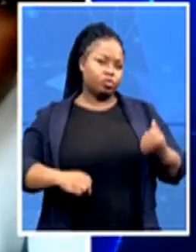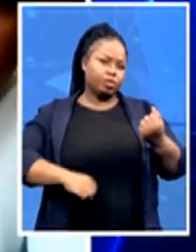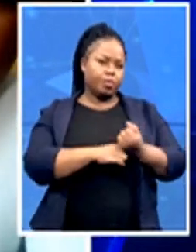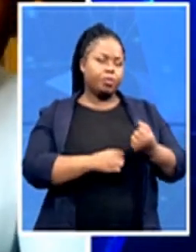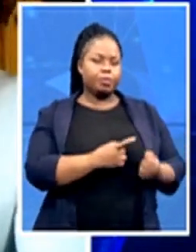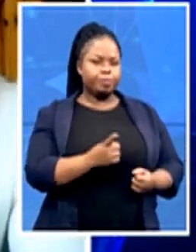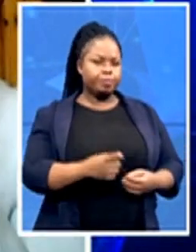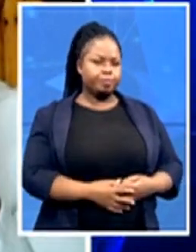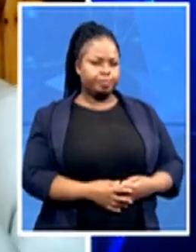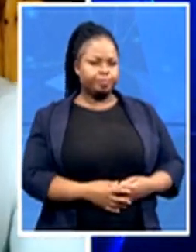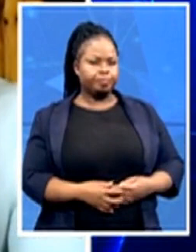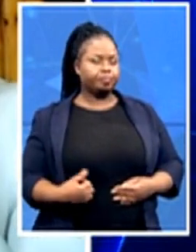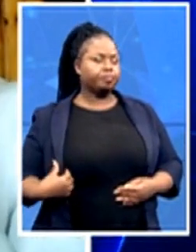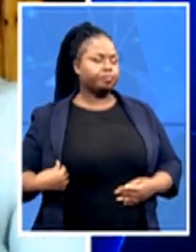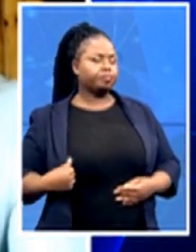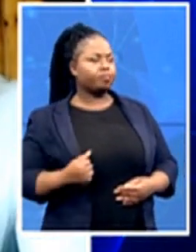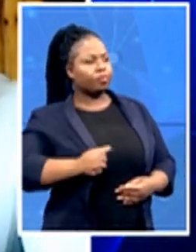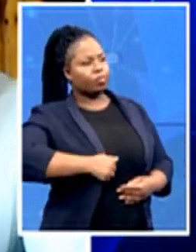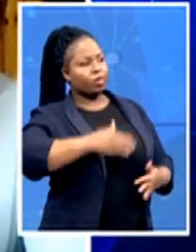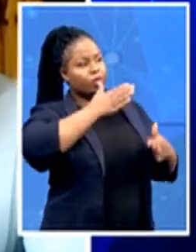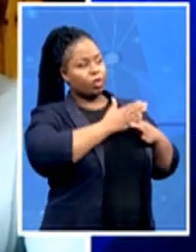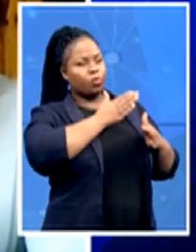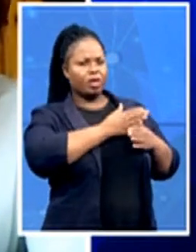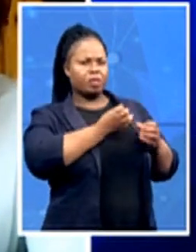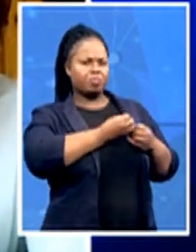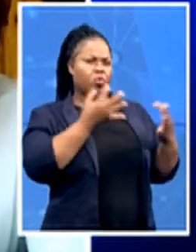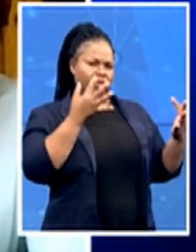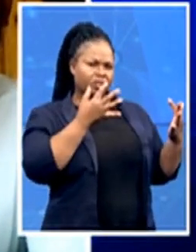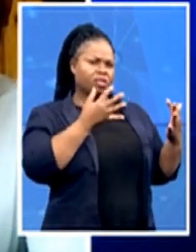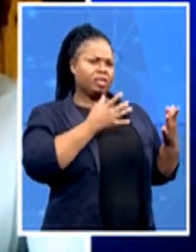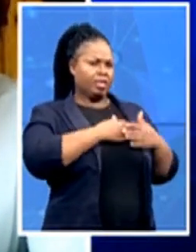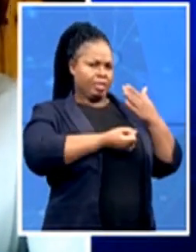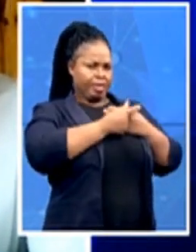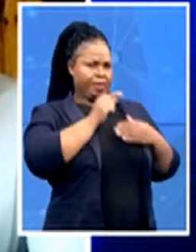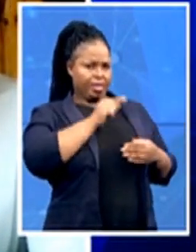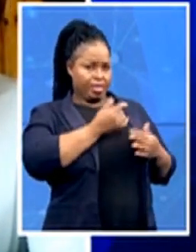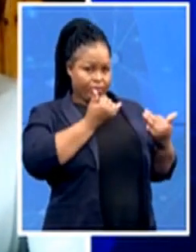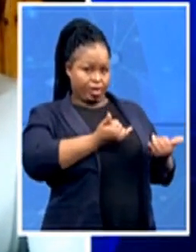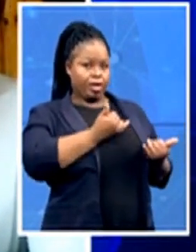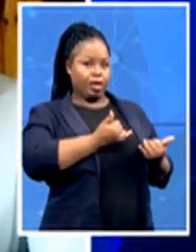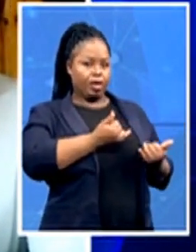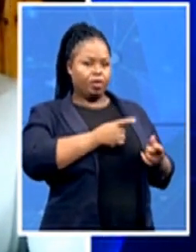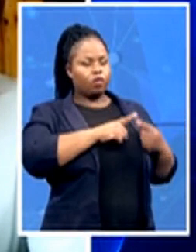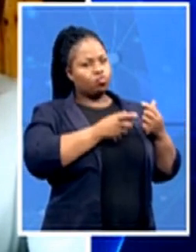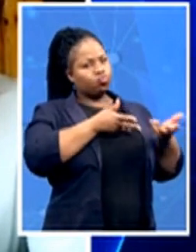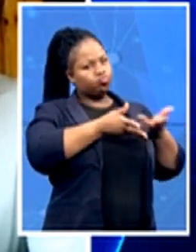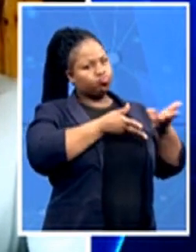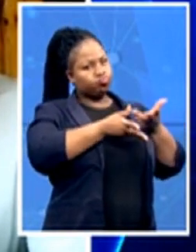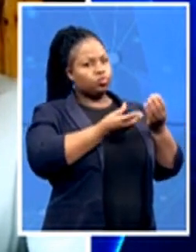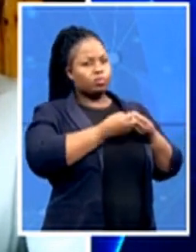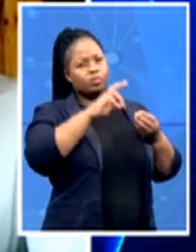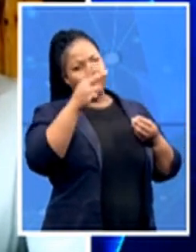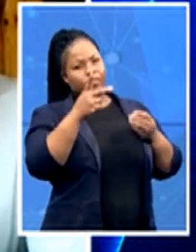that Siri is doing in the interim, just in terms of your interaction with other legal practitioners, your interactions with